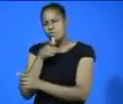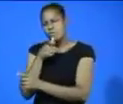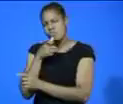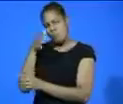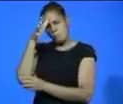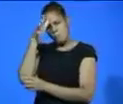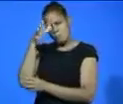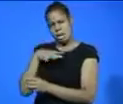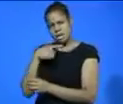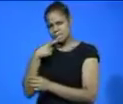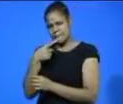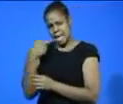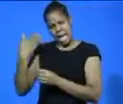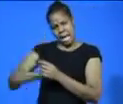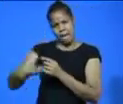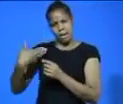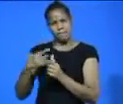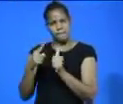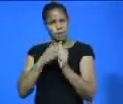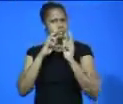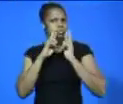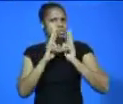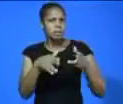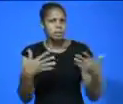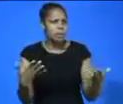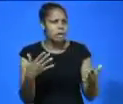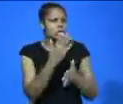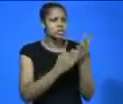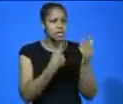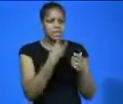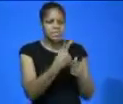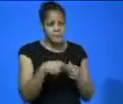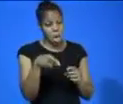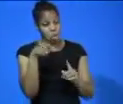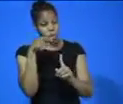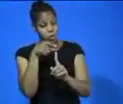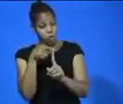I am? Their first response was, some say that you are Elijah.